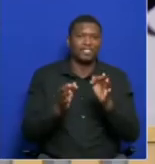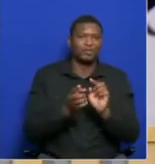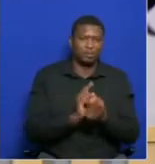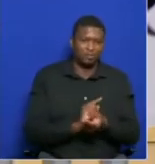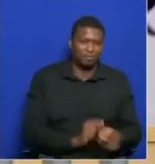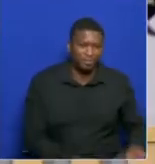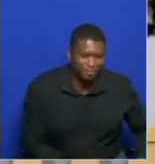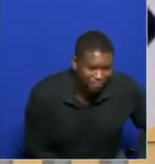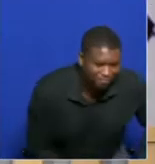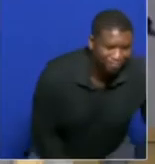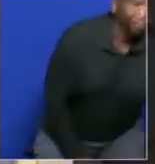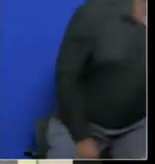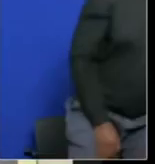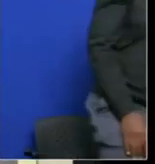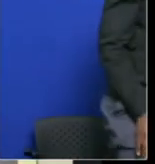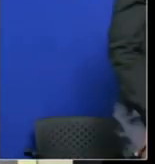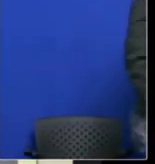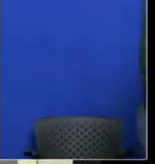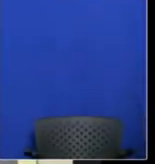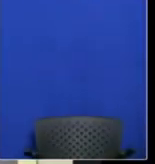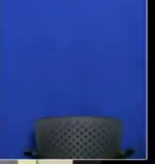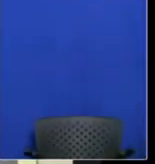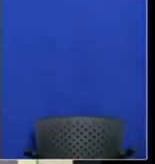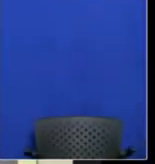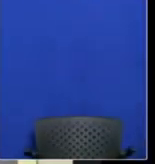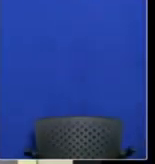There was no,